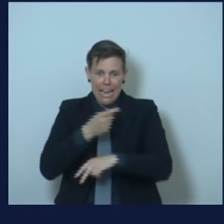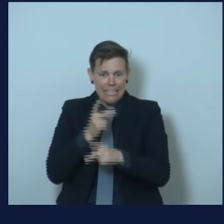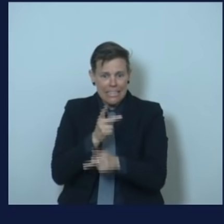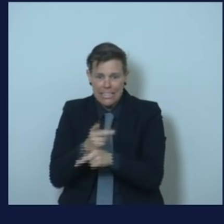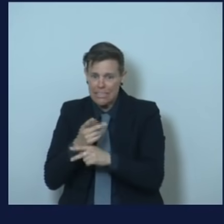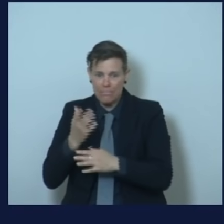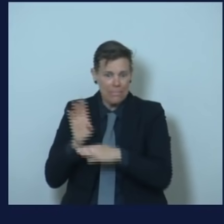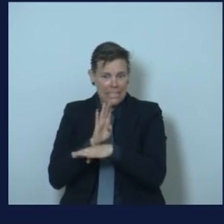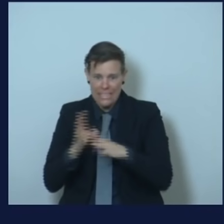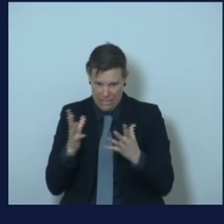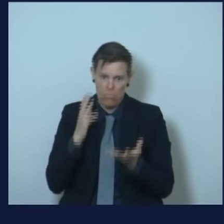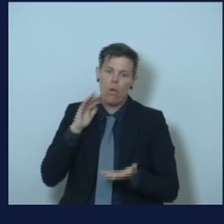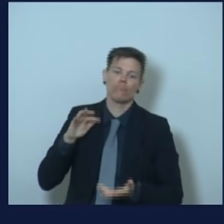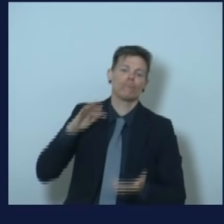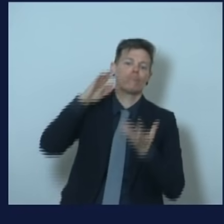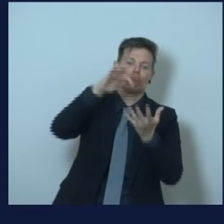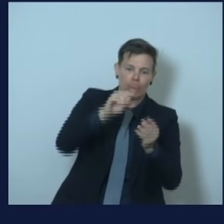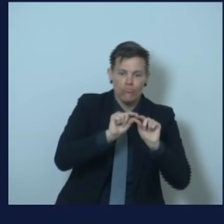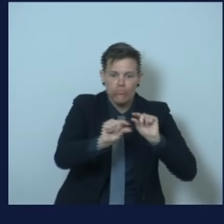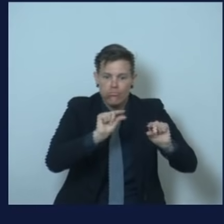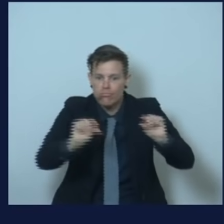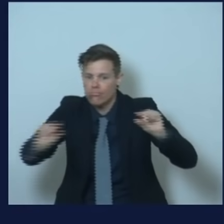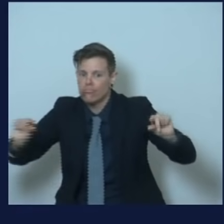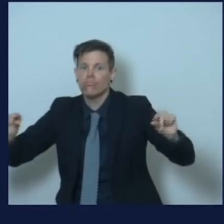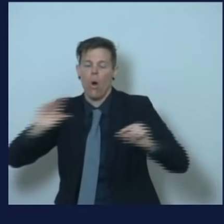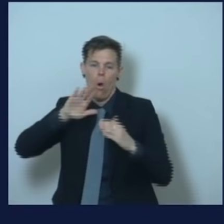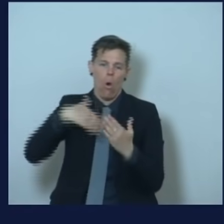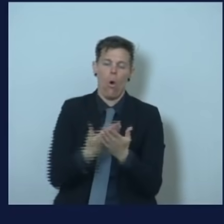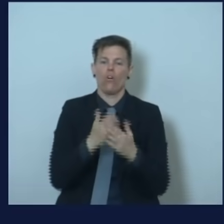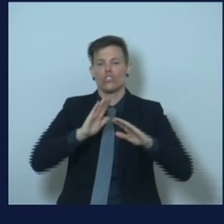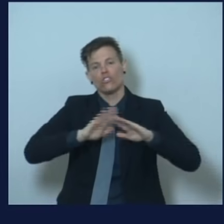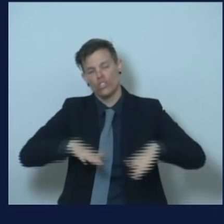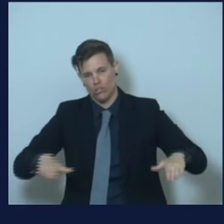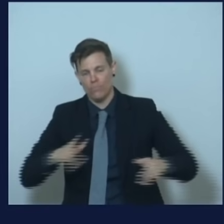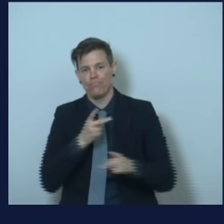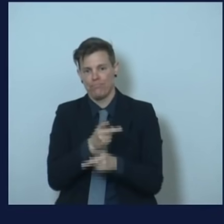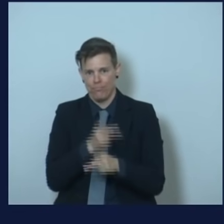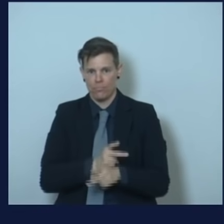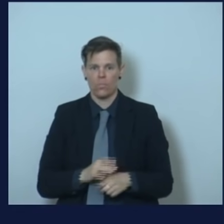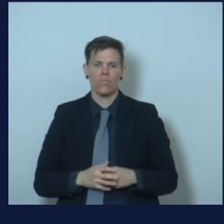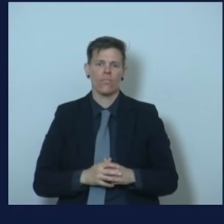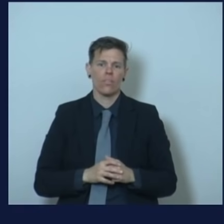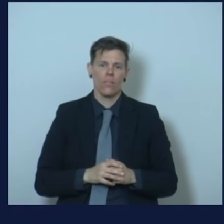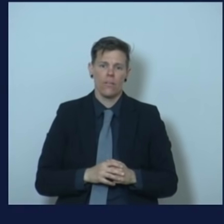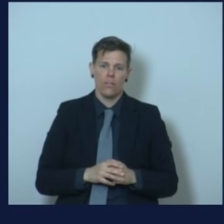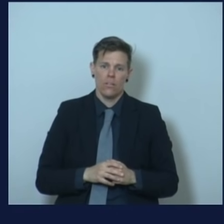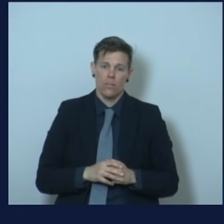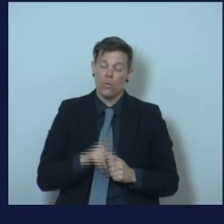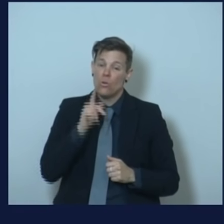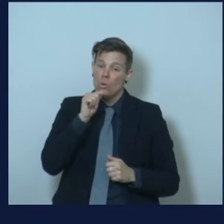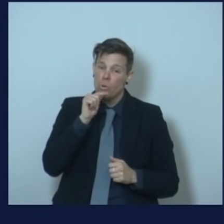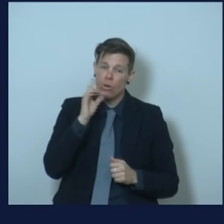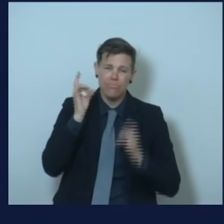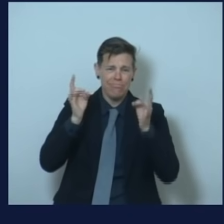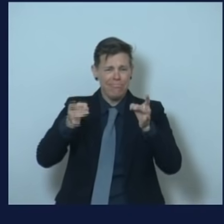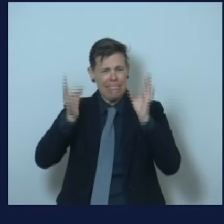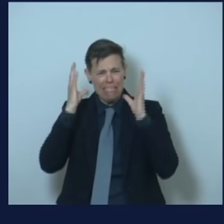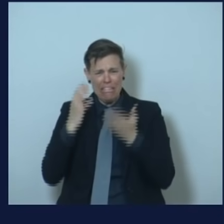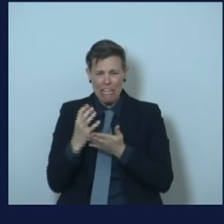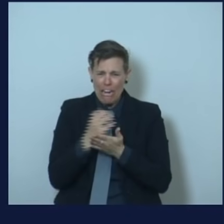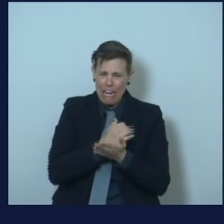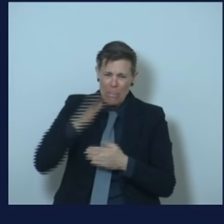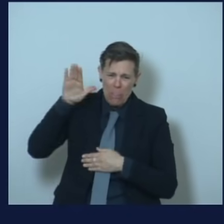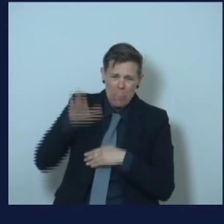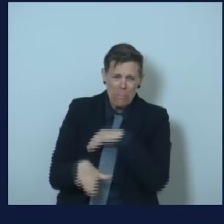to be said more often, some of the lowest paid professionals in any careers